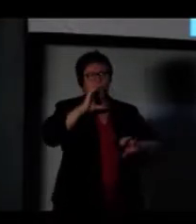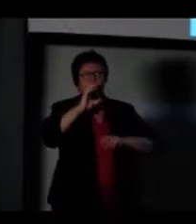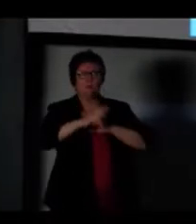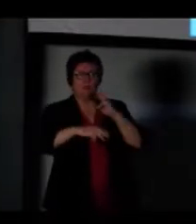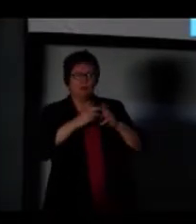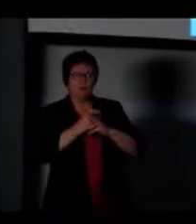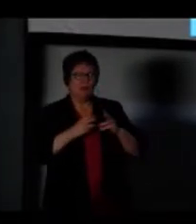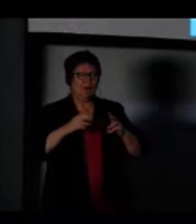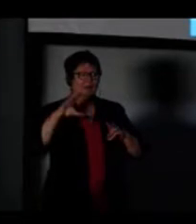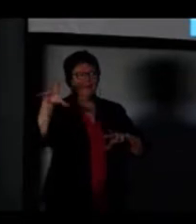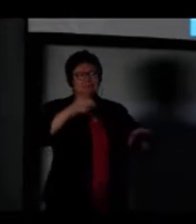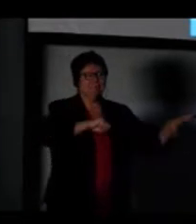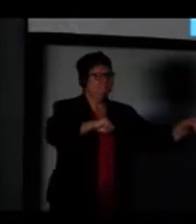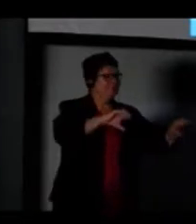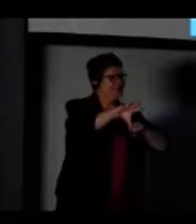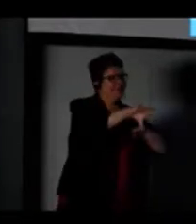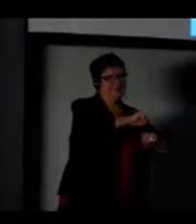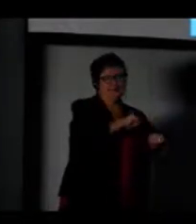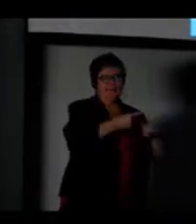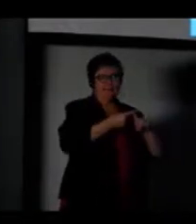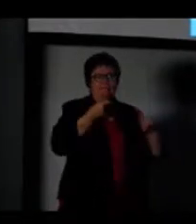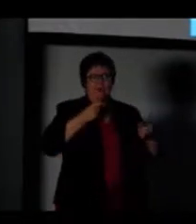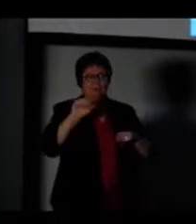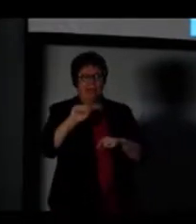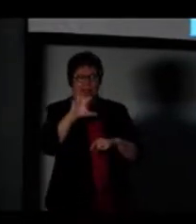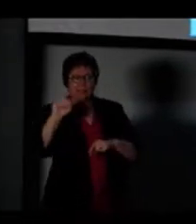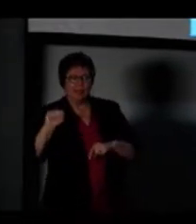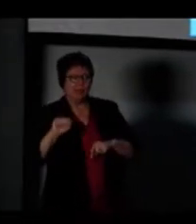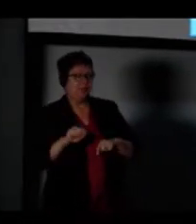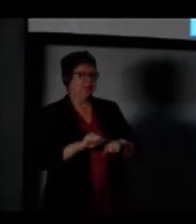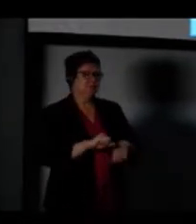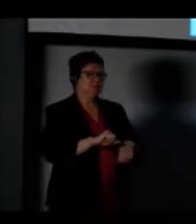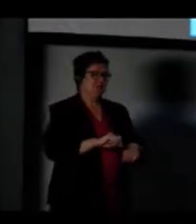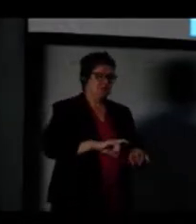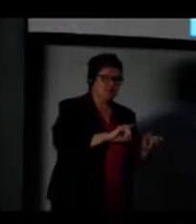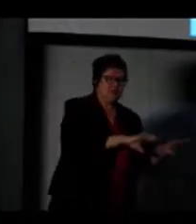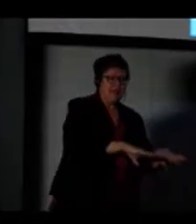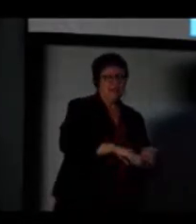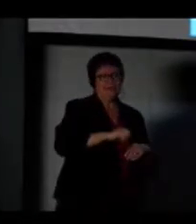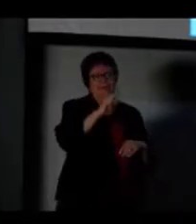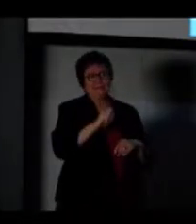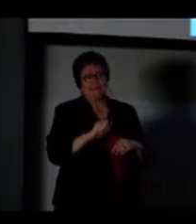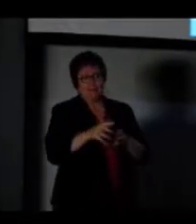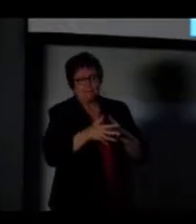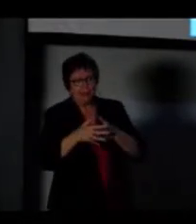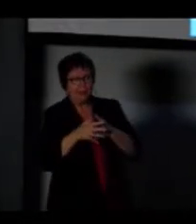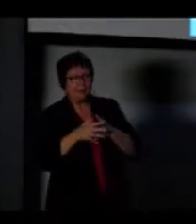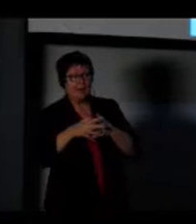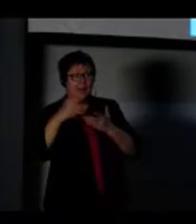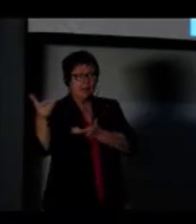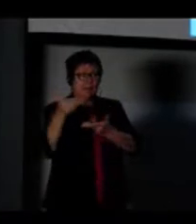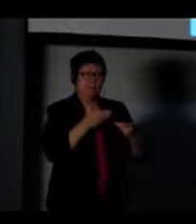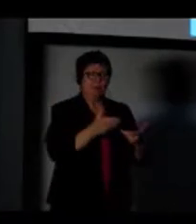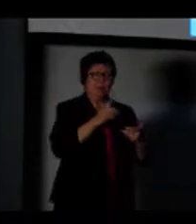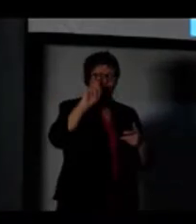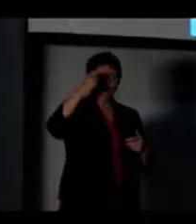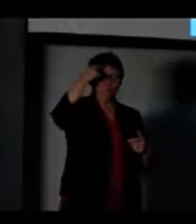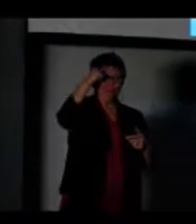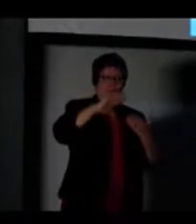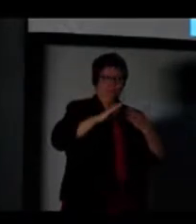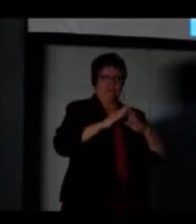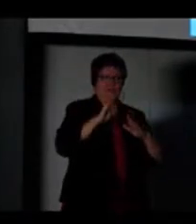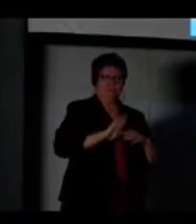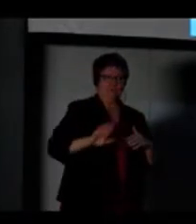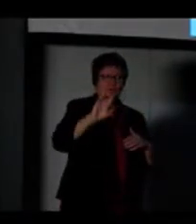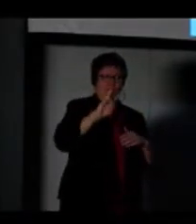collected things crazily from Africa, Australia, South America, and so on. They brought them back into our capital cities, typically around the world, for